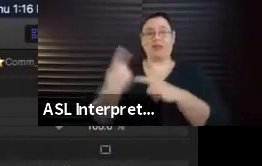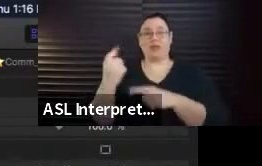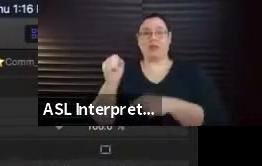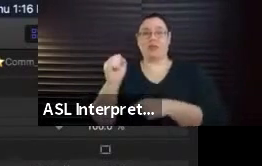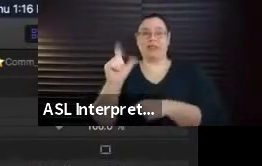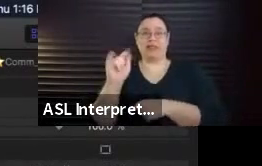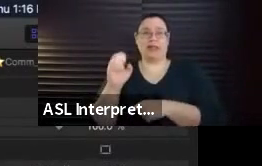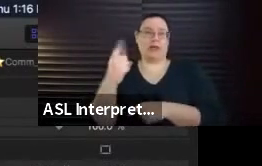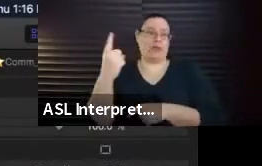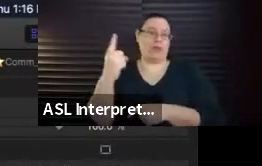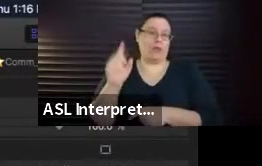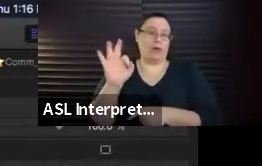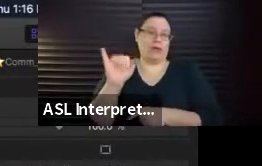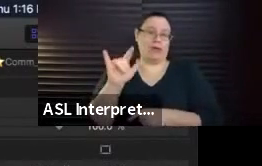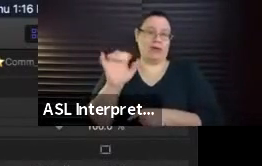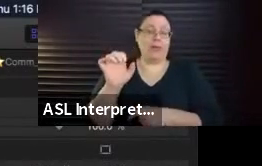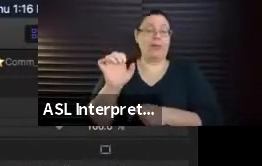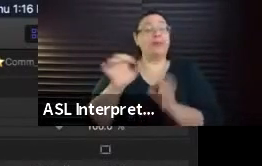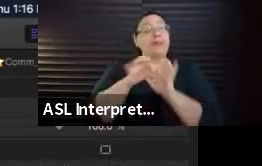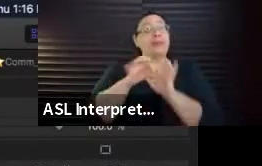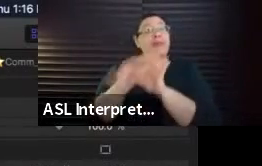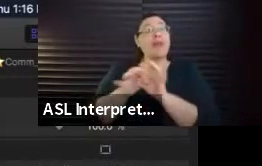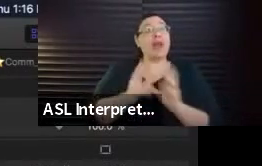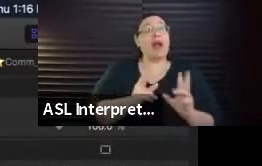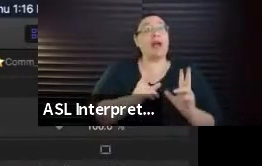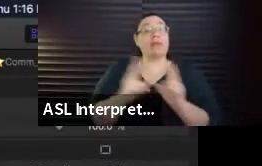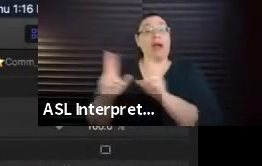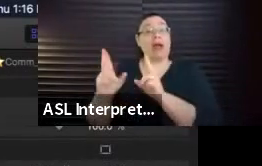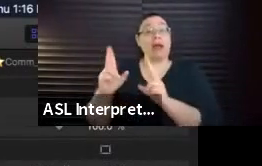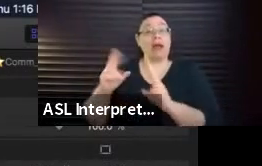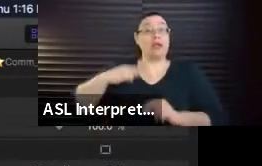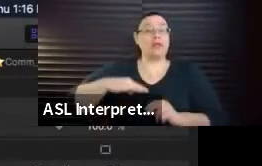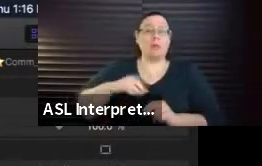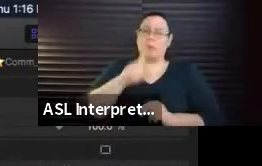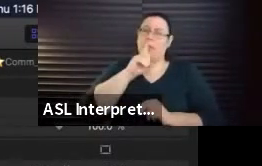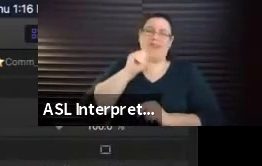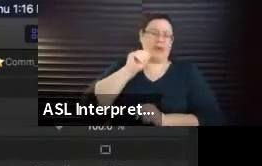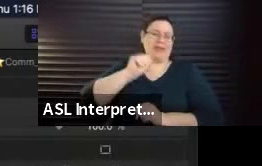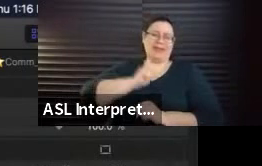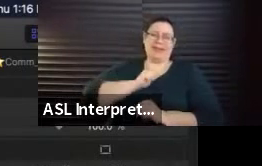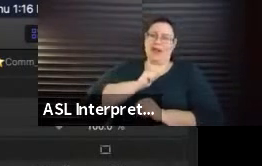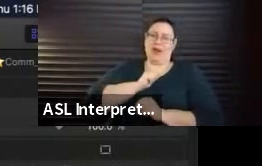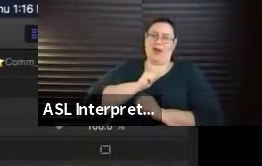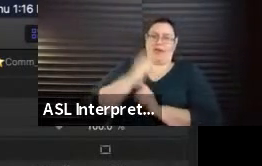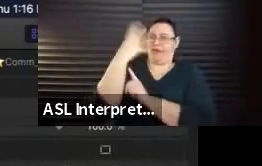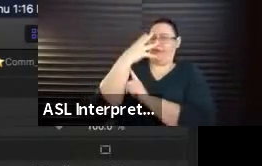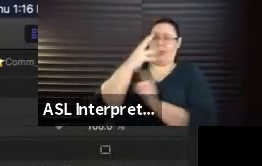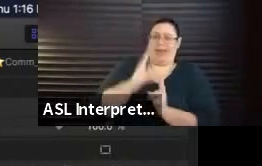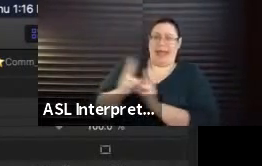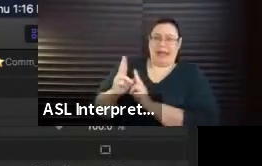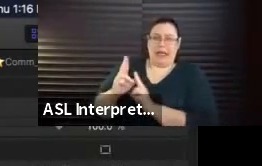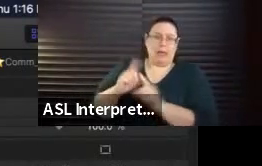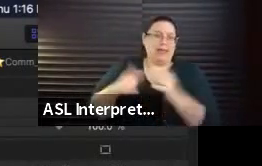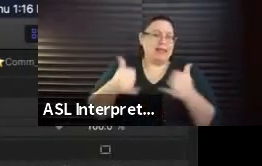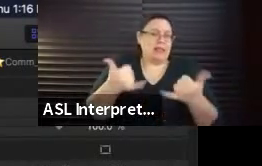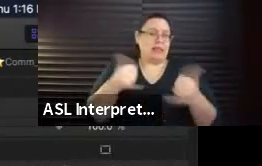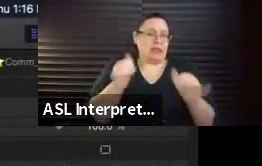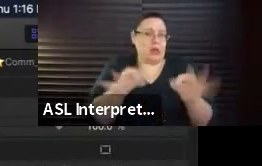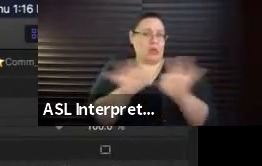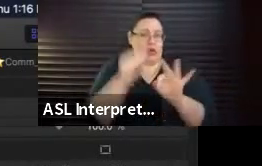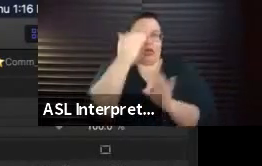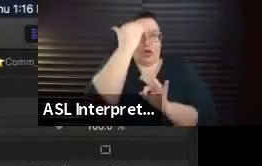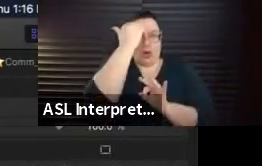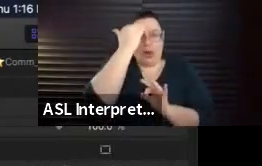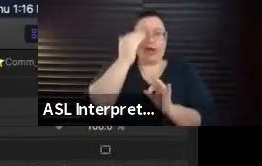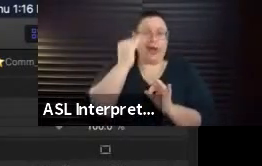just in terms of cutting, that is really useful, not as much for self-tape editing, but something that you'll definitely need to know if you're cutting your own short